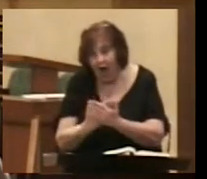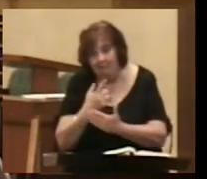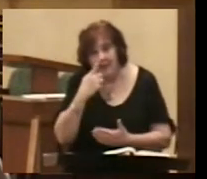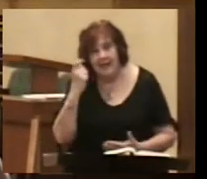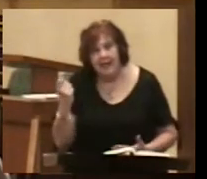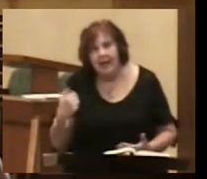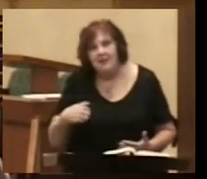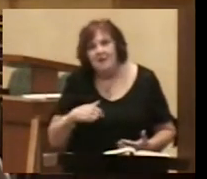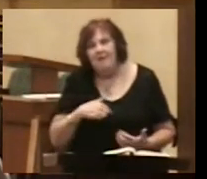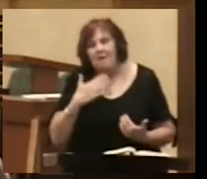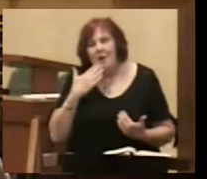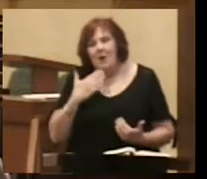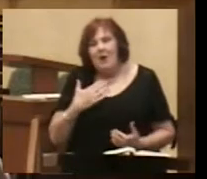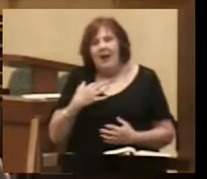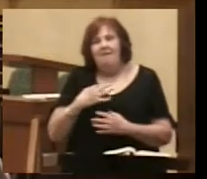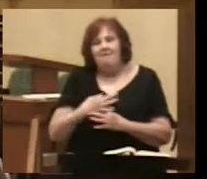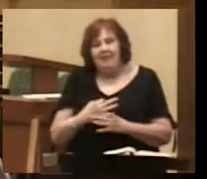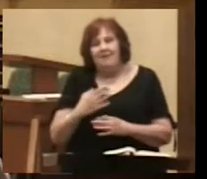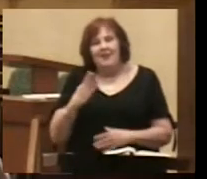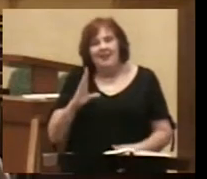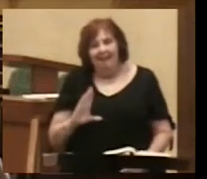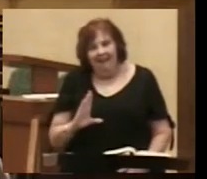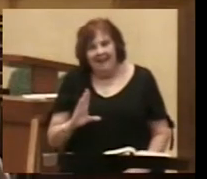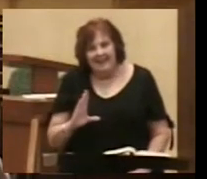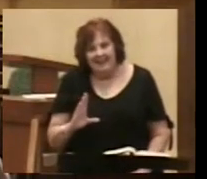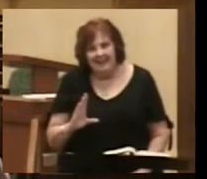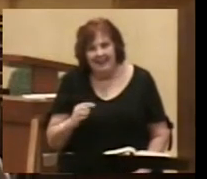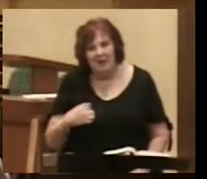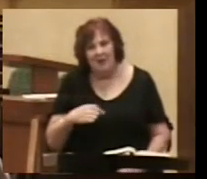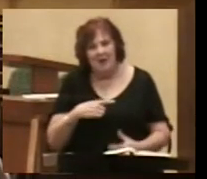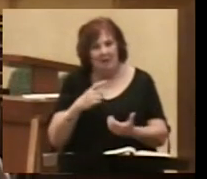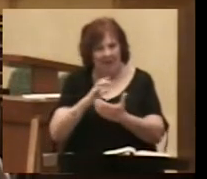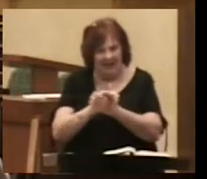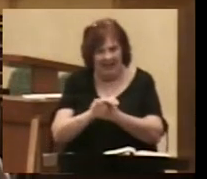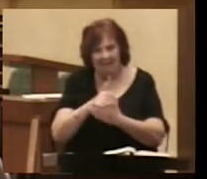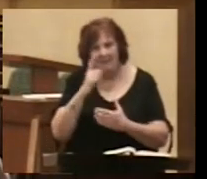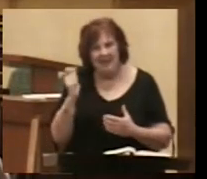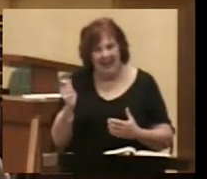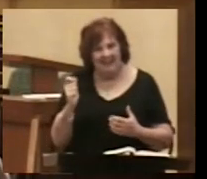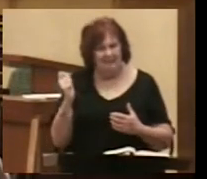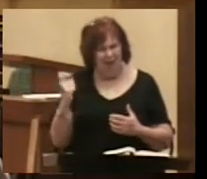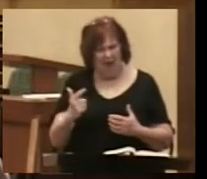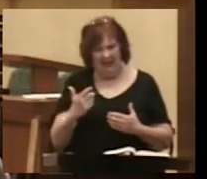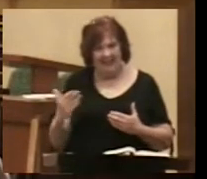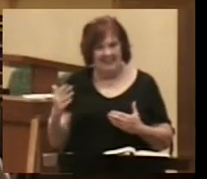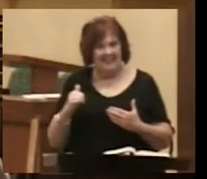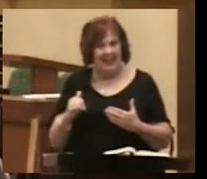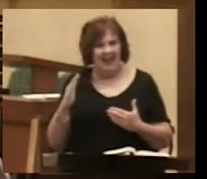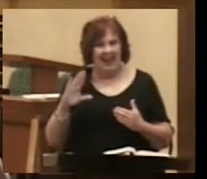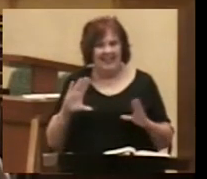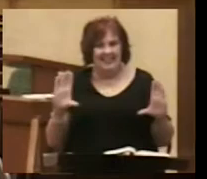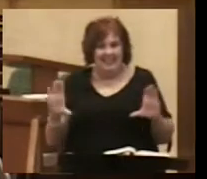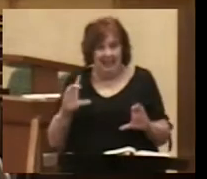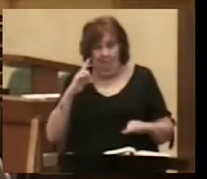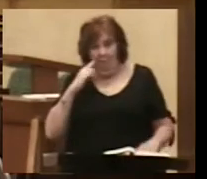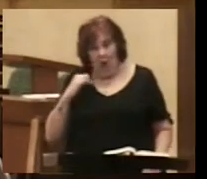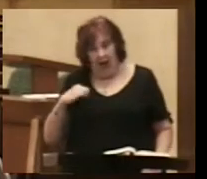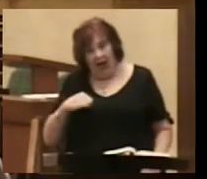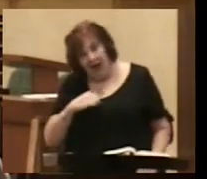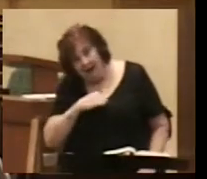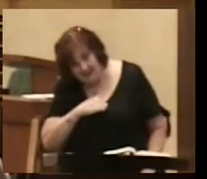we have a good and faithful God. We believe it because of all the things God has done for